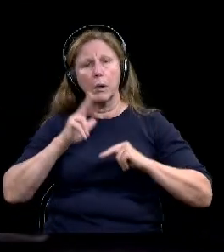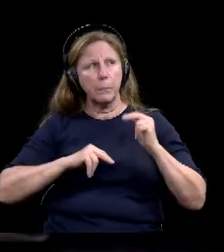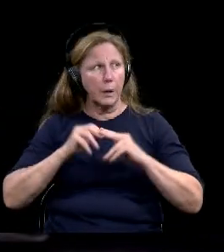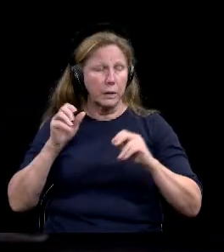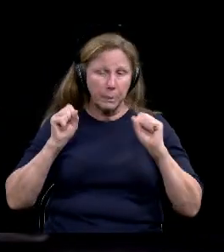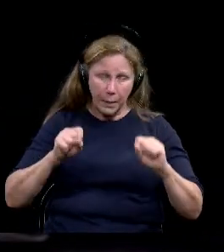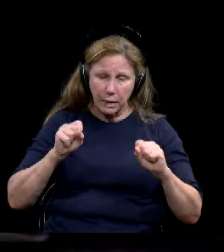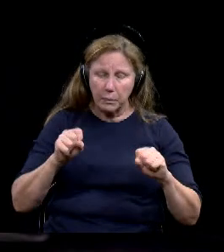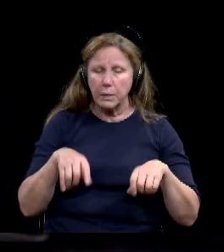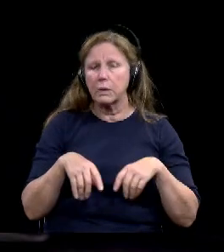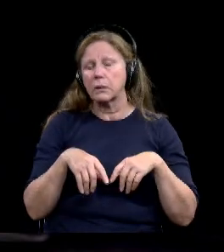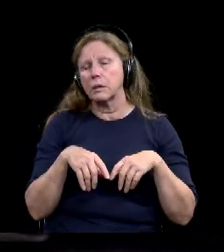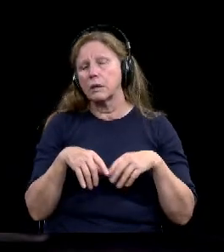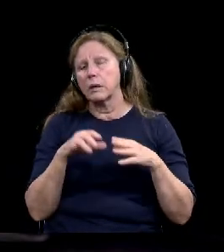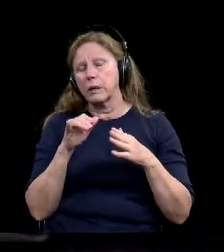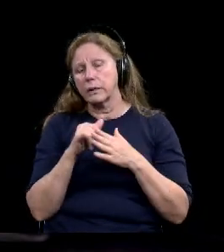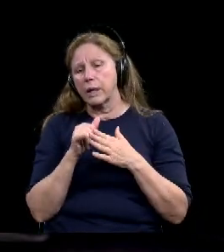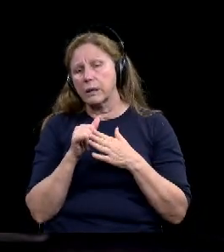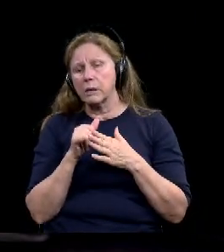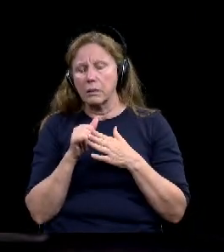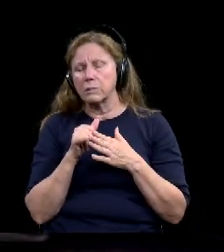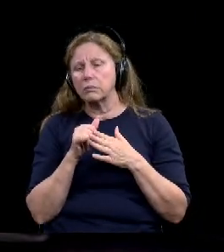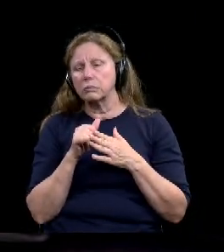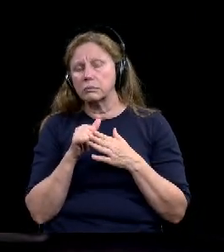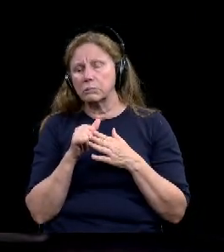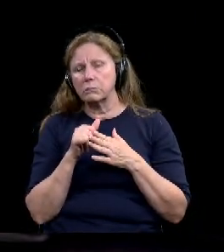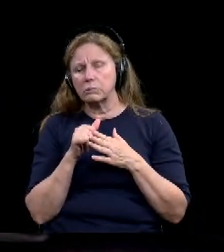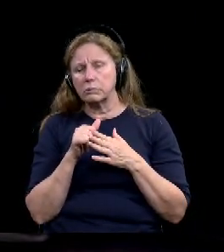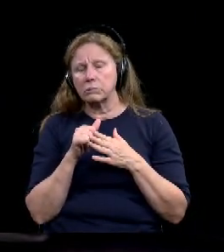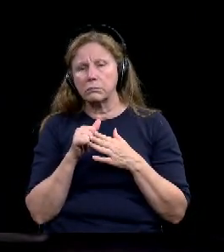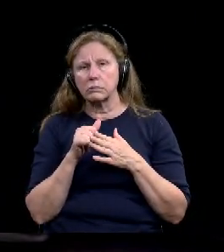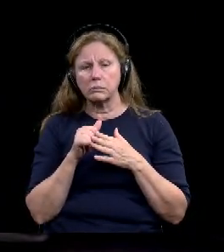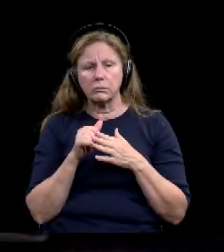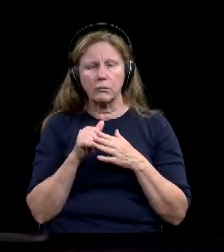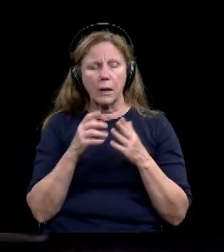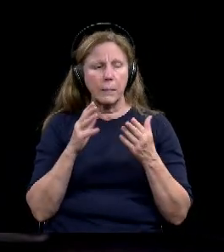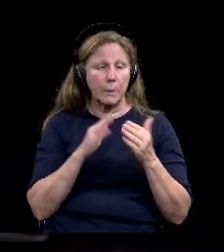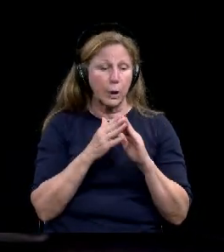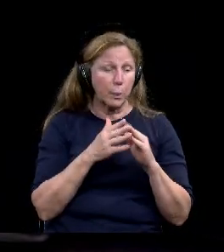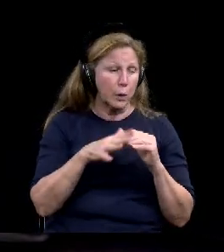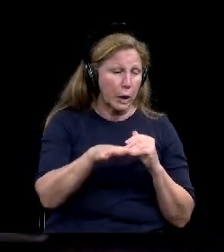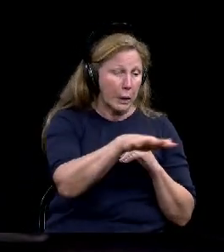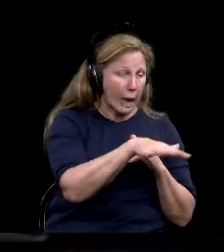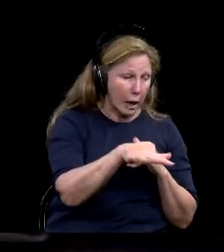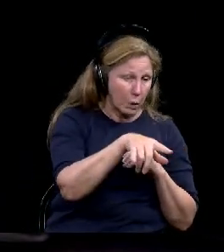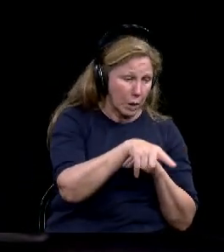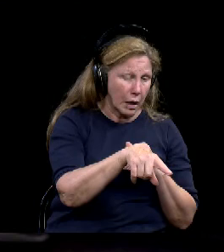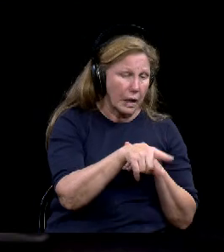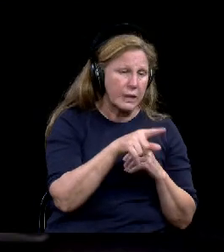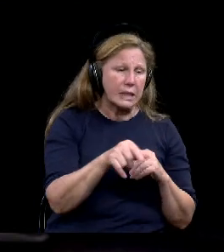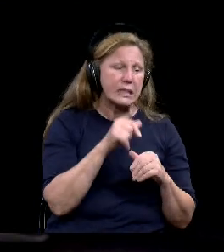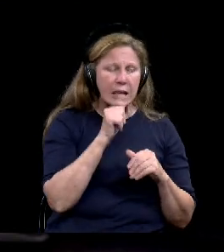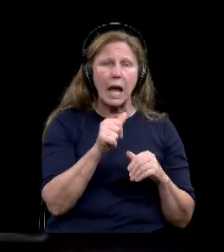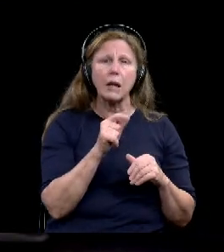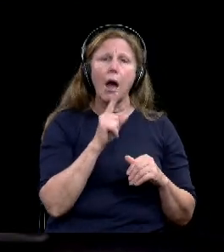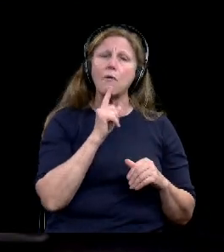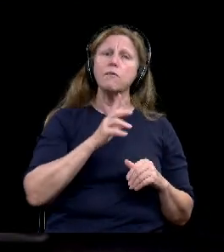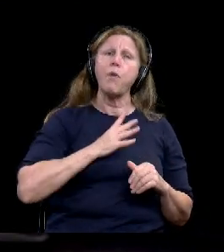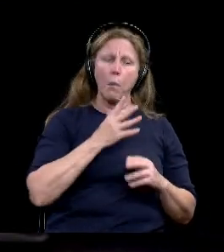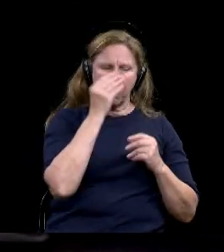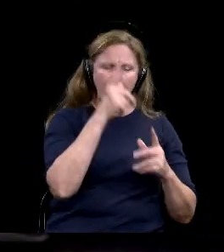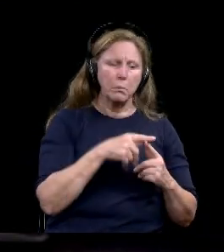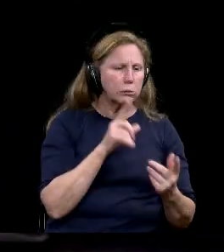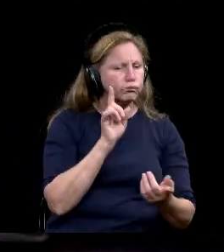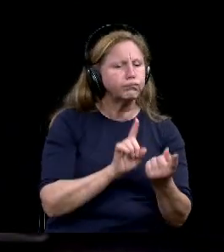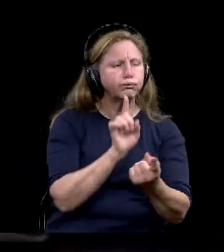formal. So we want to try to work with like local barbers and hairstylists to make sure they understand how safe the vaccine